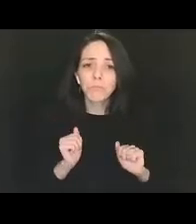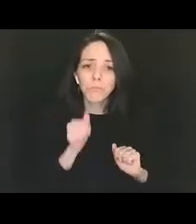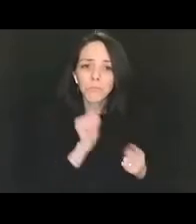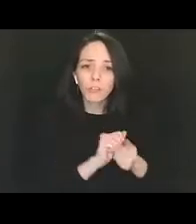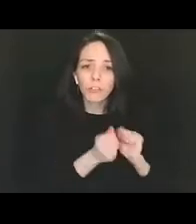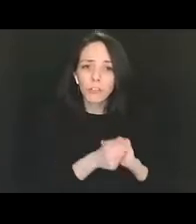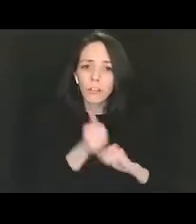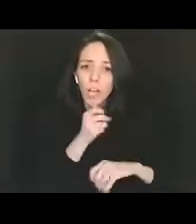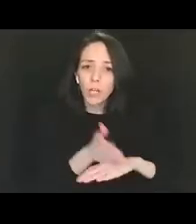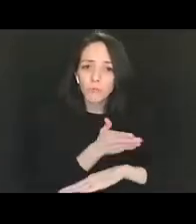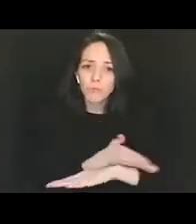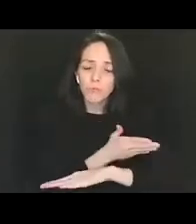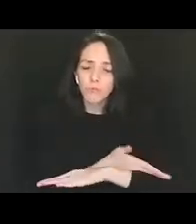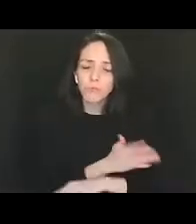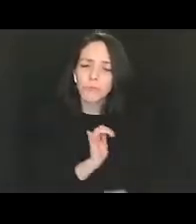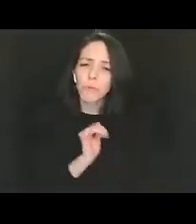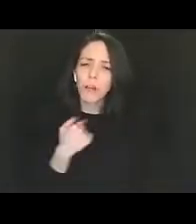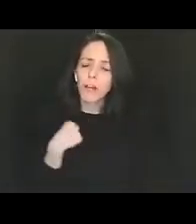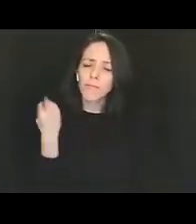So I'm kind of, you know,